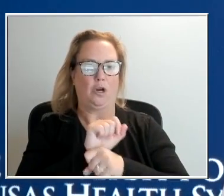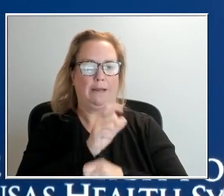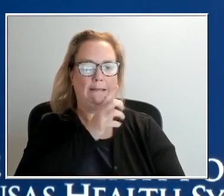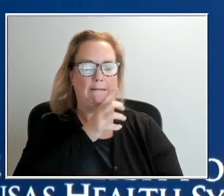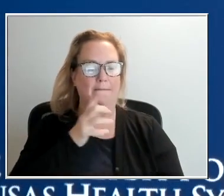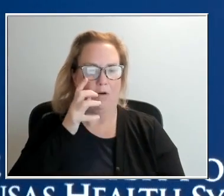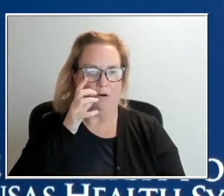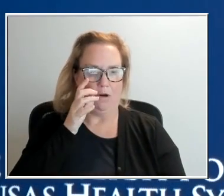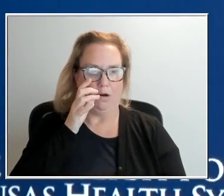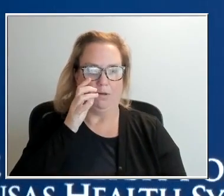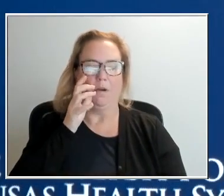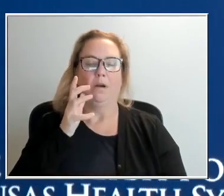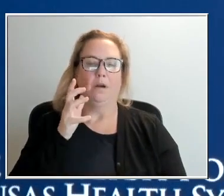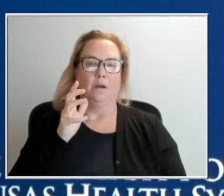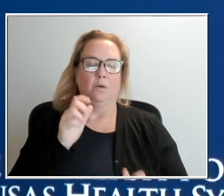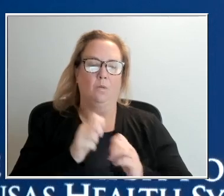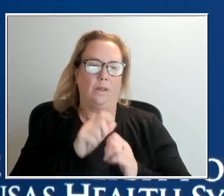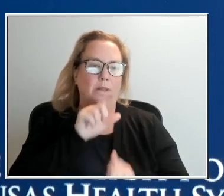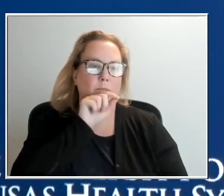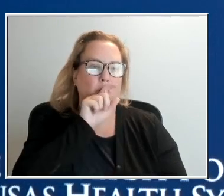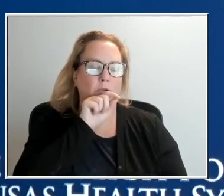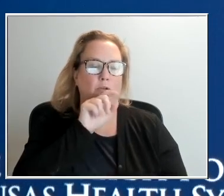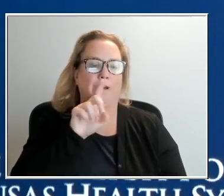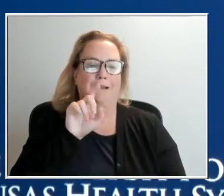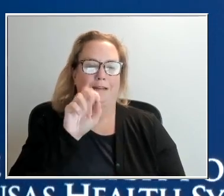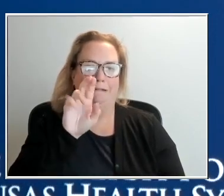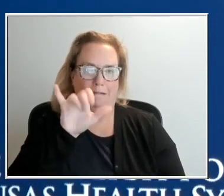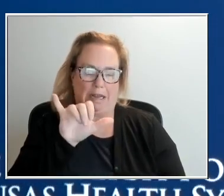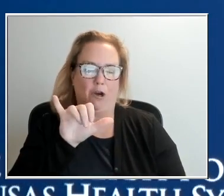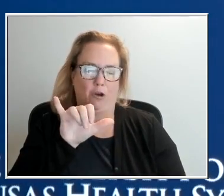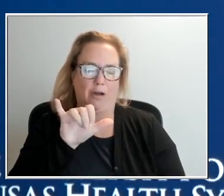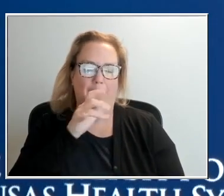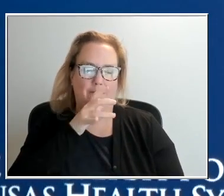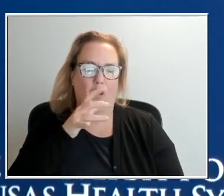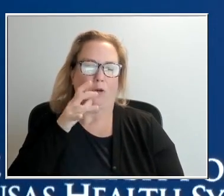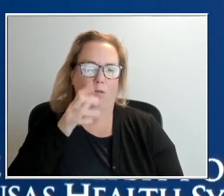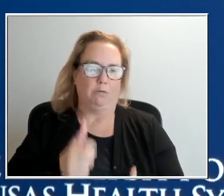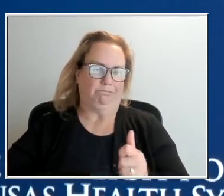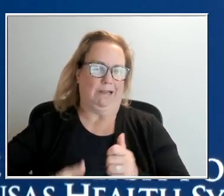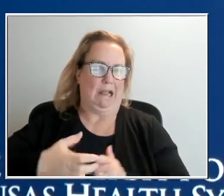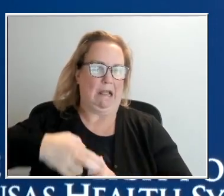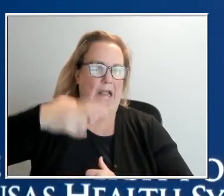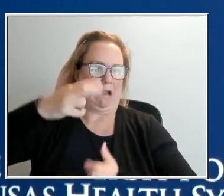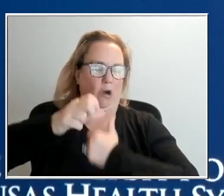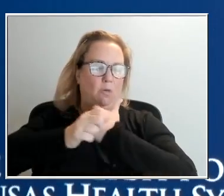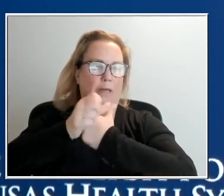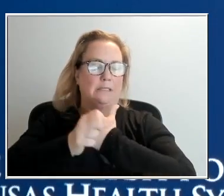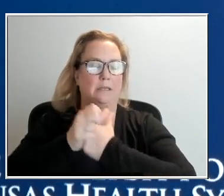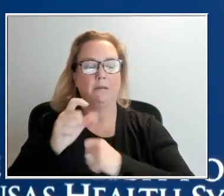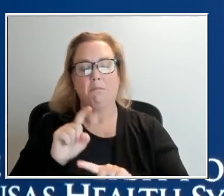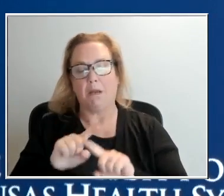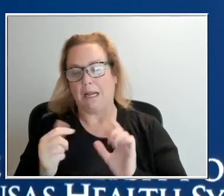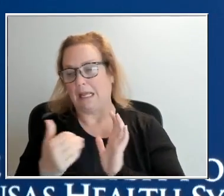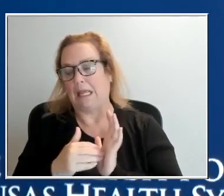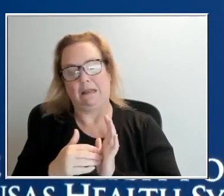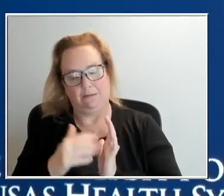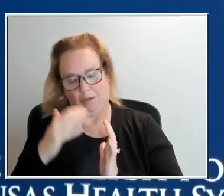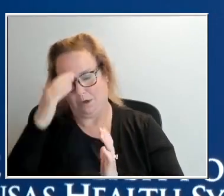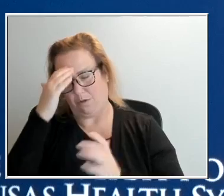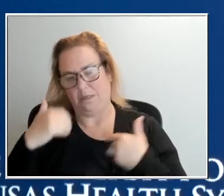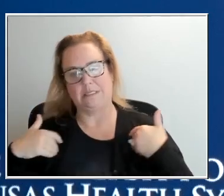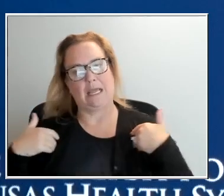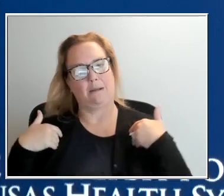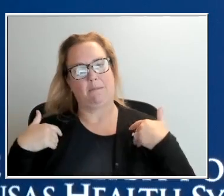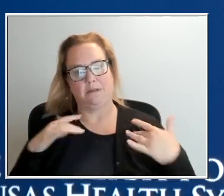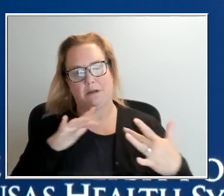with poultry and dairy herds, are most at risk. But again, we do know that these animals do come in contact with other animals, whether